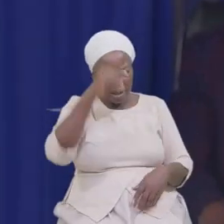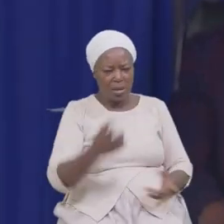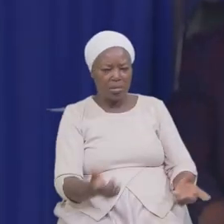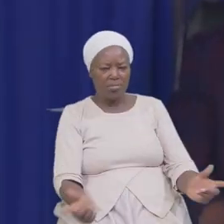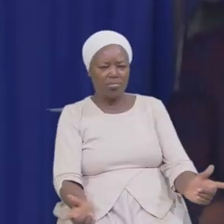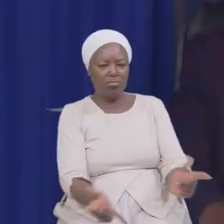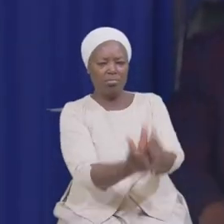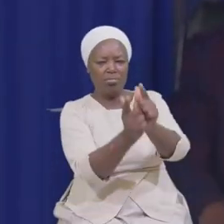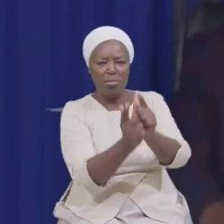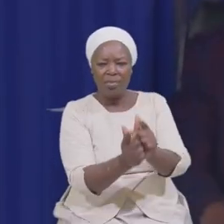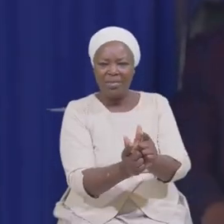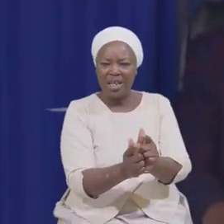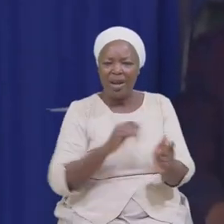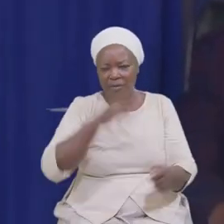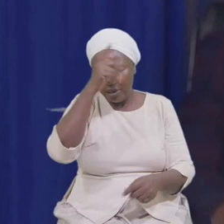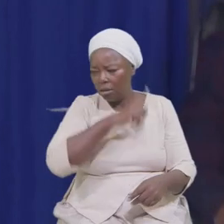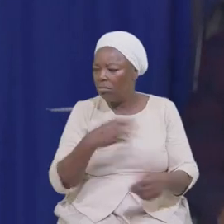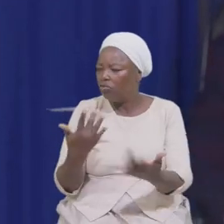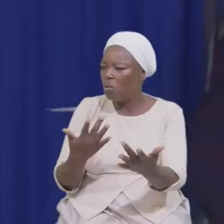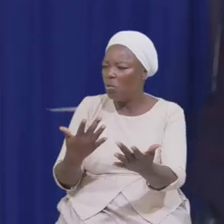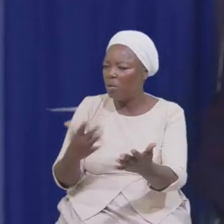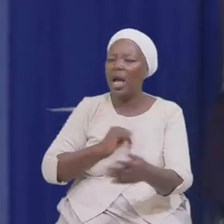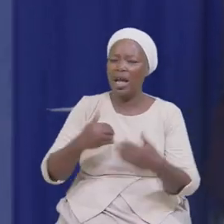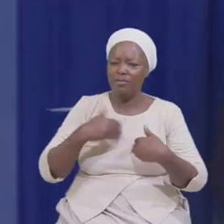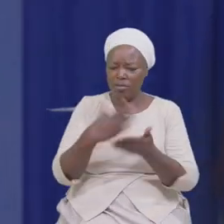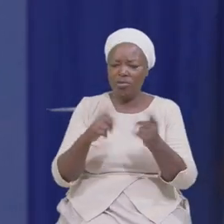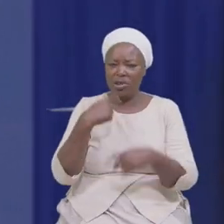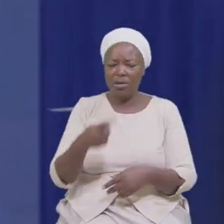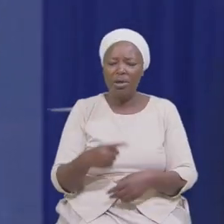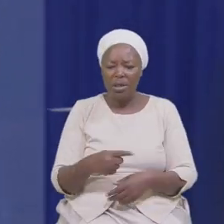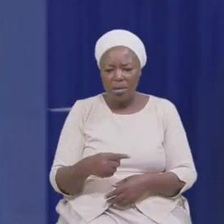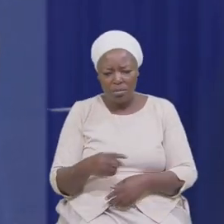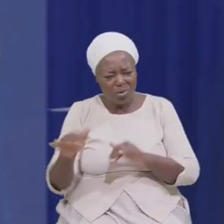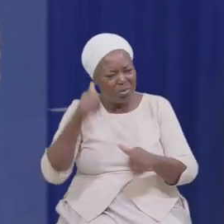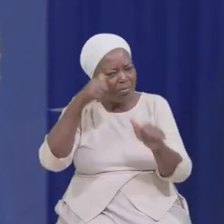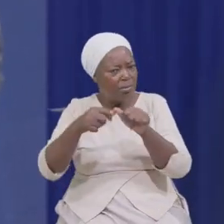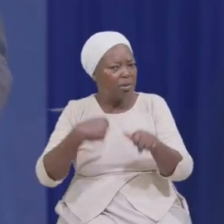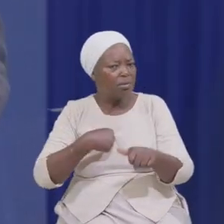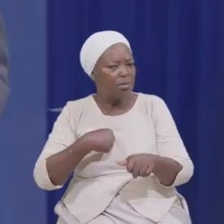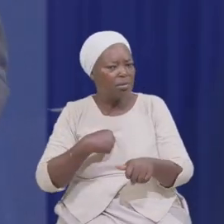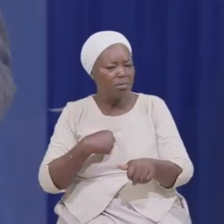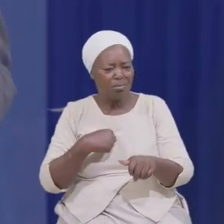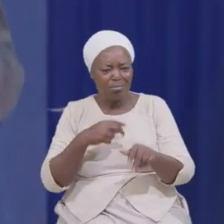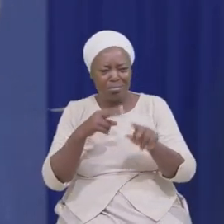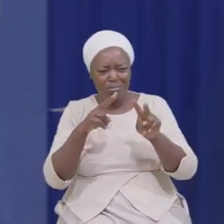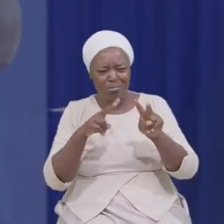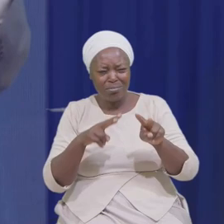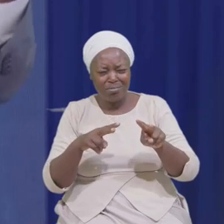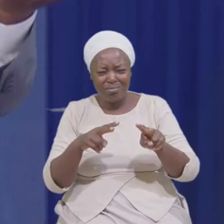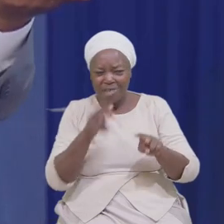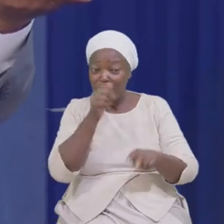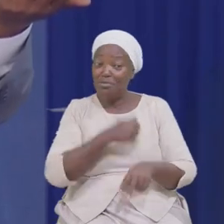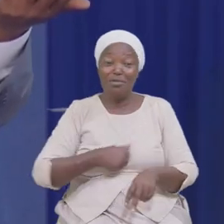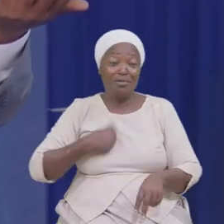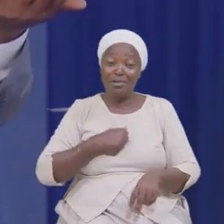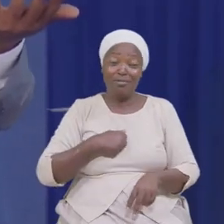go. I have something to tell you. Do you remember me? I looked at him, I said, no, because I see everybody looks